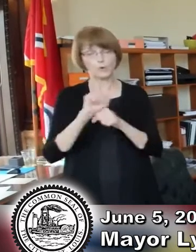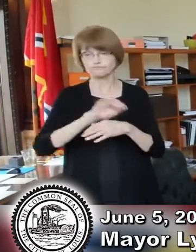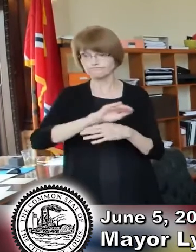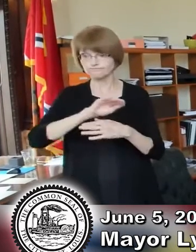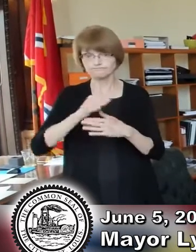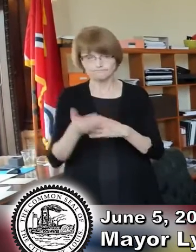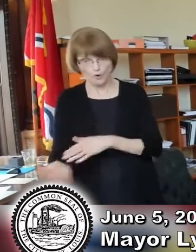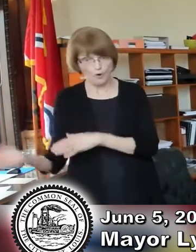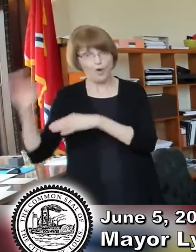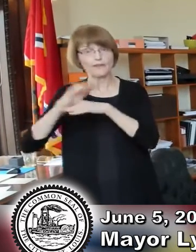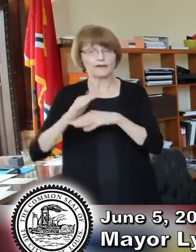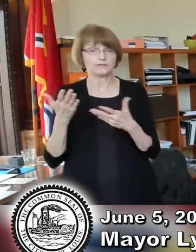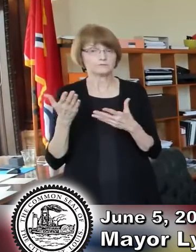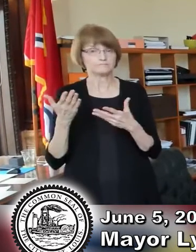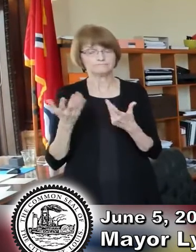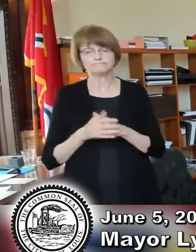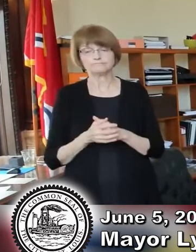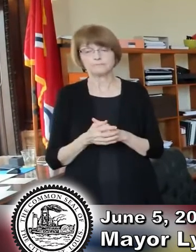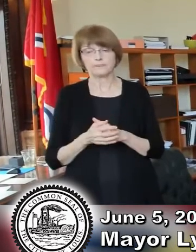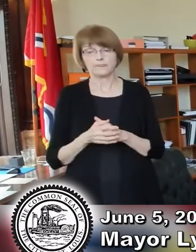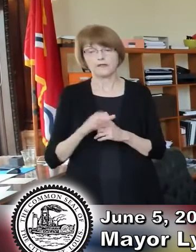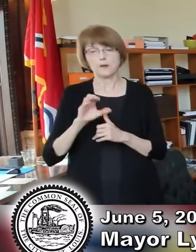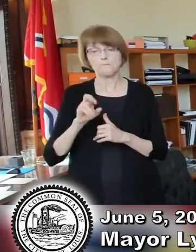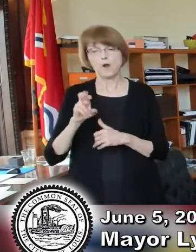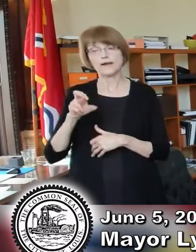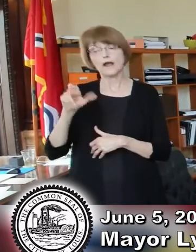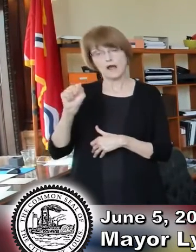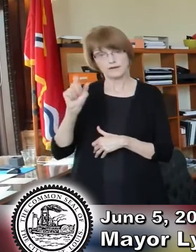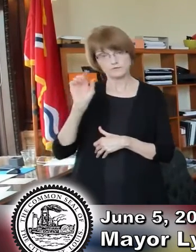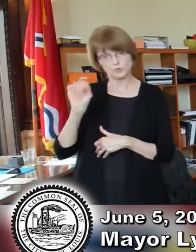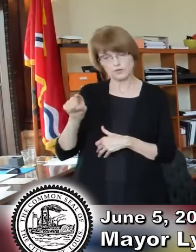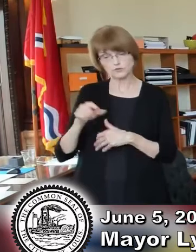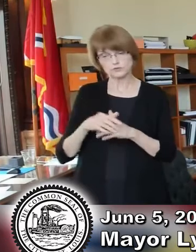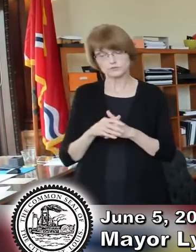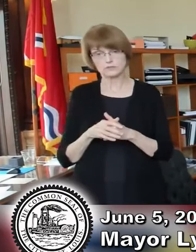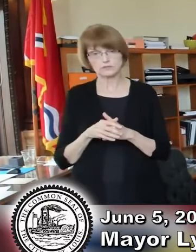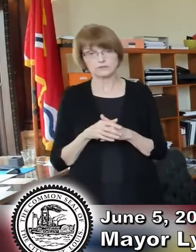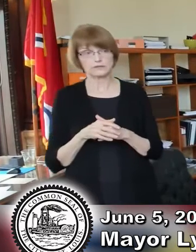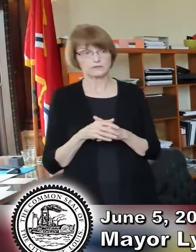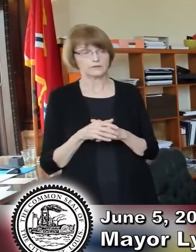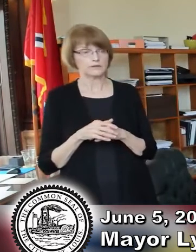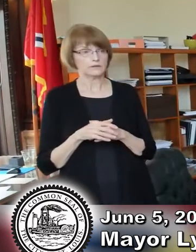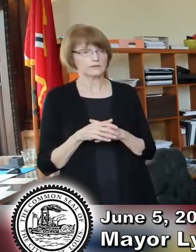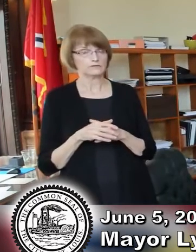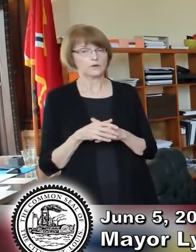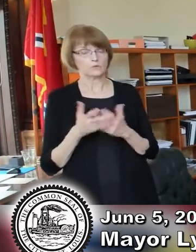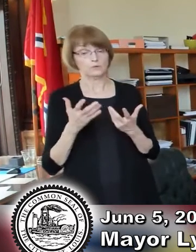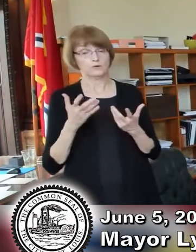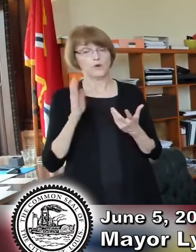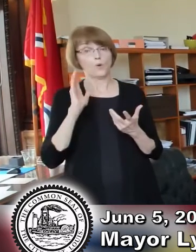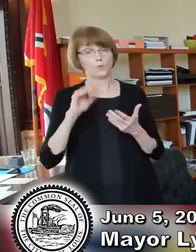question from Ariana, Mayor. Will the city or does the city currently ban chokeholds by the police department? We do.